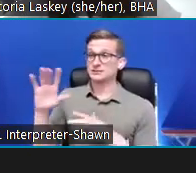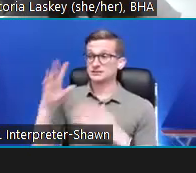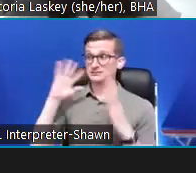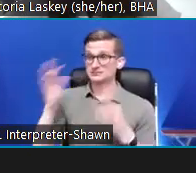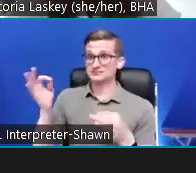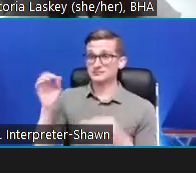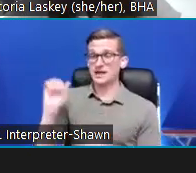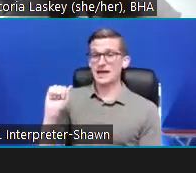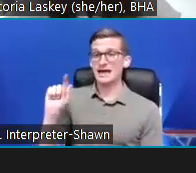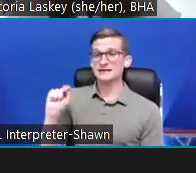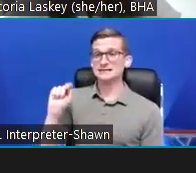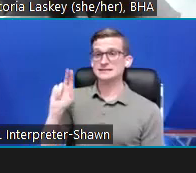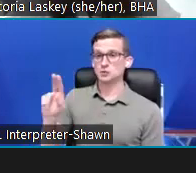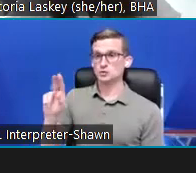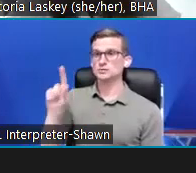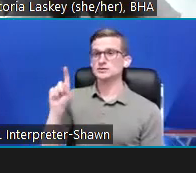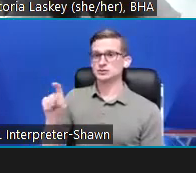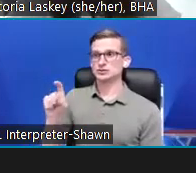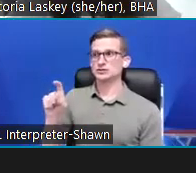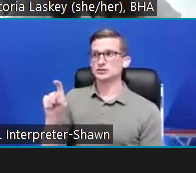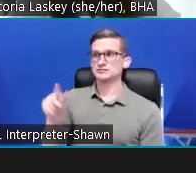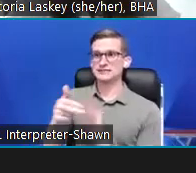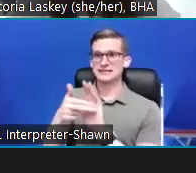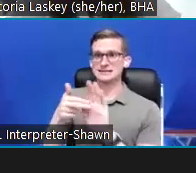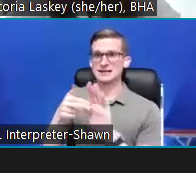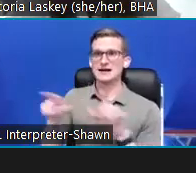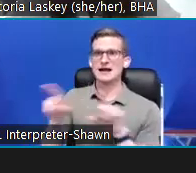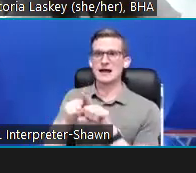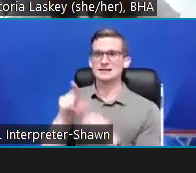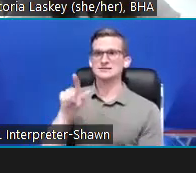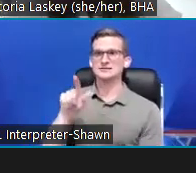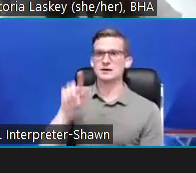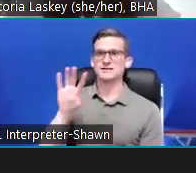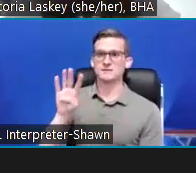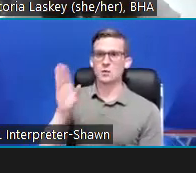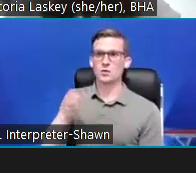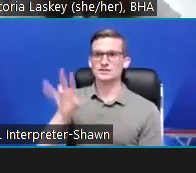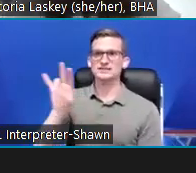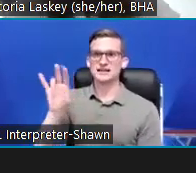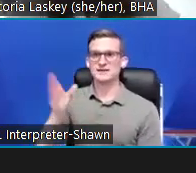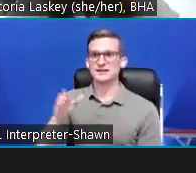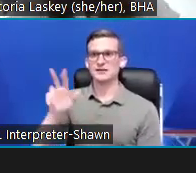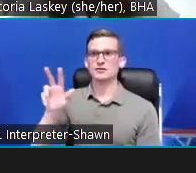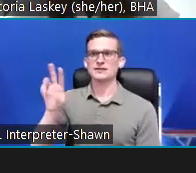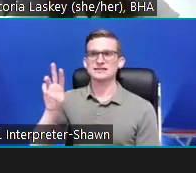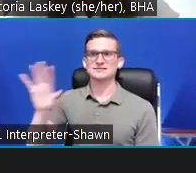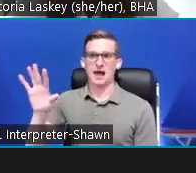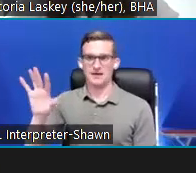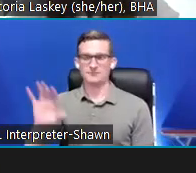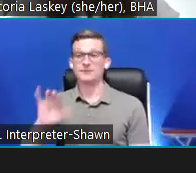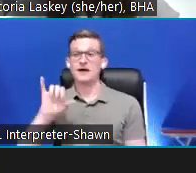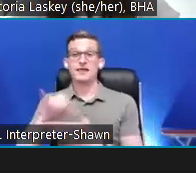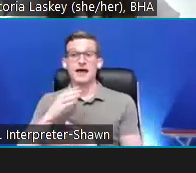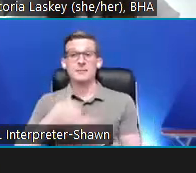should be 2765 designated. Now, that particular part we've talked a lot about at the BHA, whether